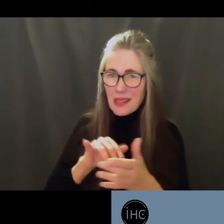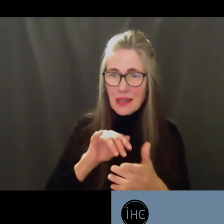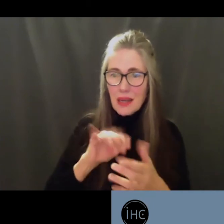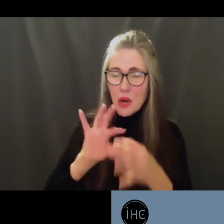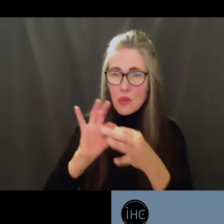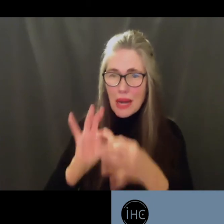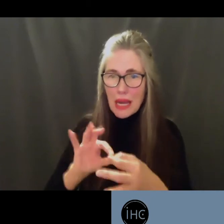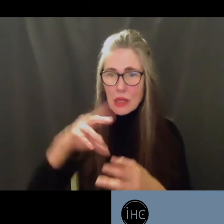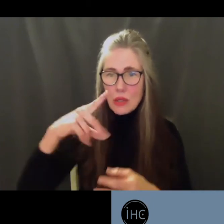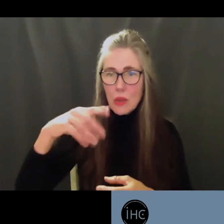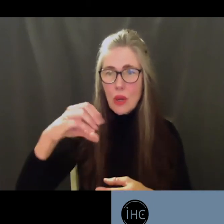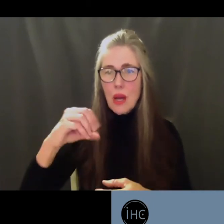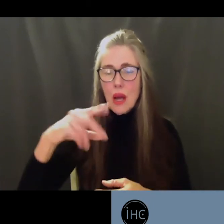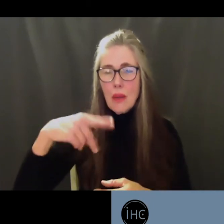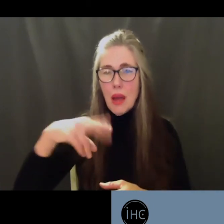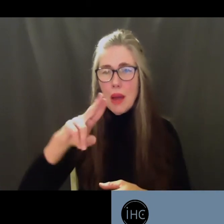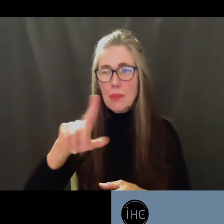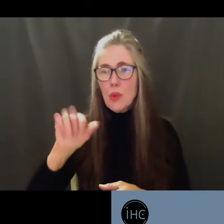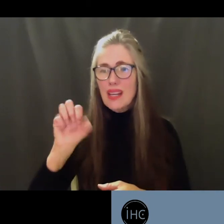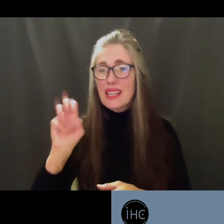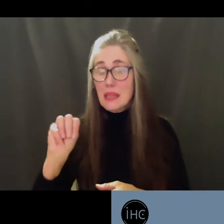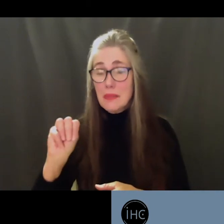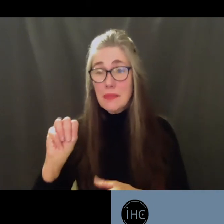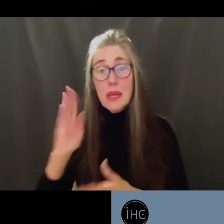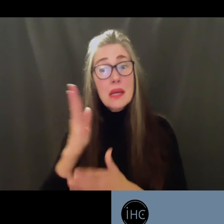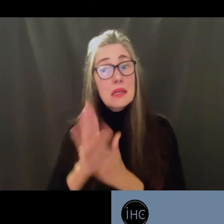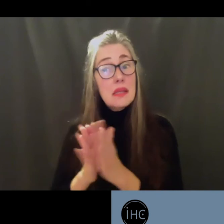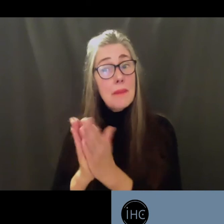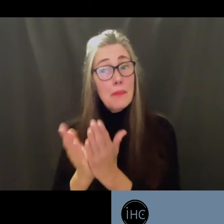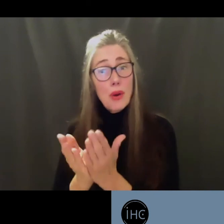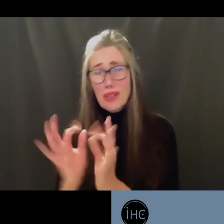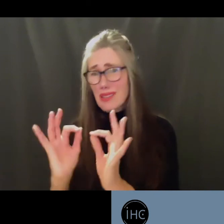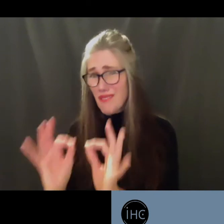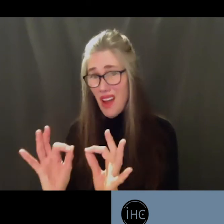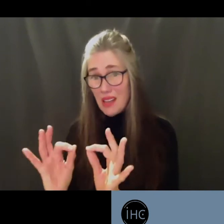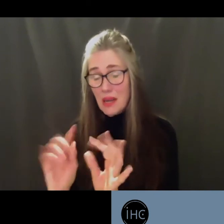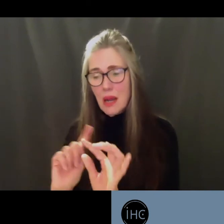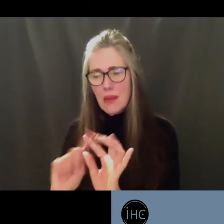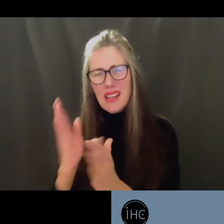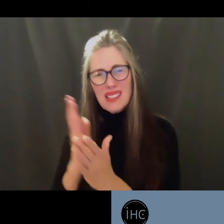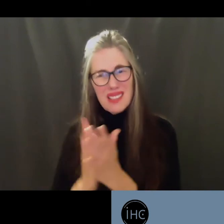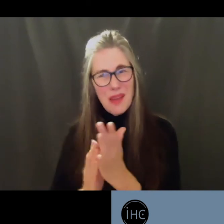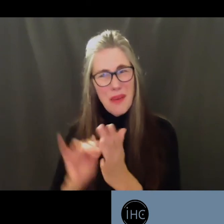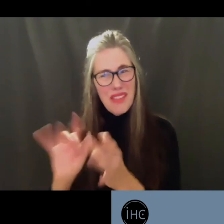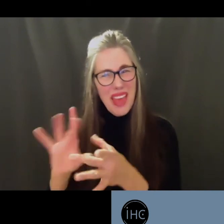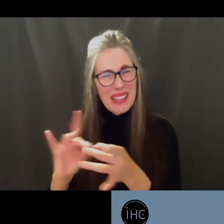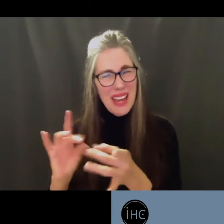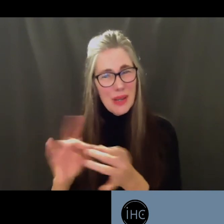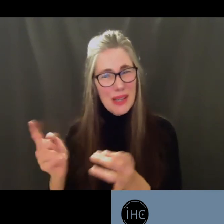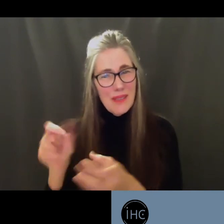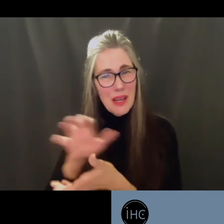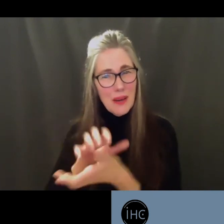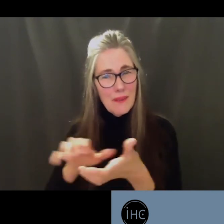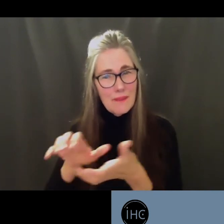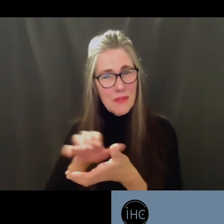populism has unfolded. Not that individual books are confused, but it's kind of what you're asking. This question is like